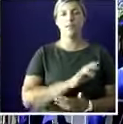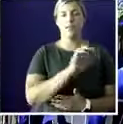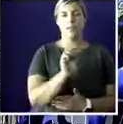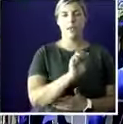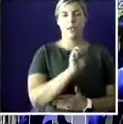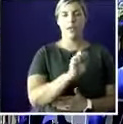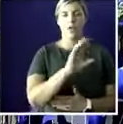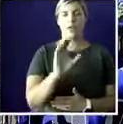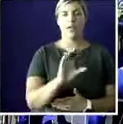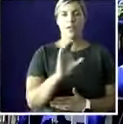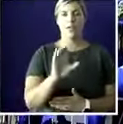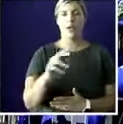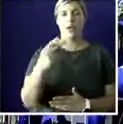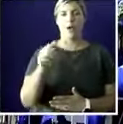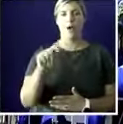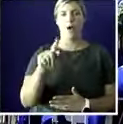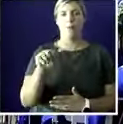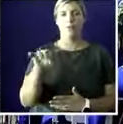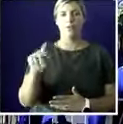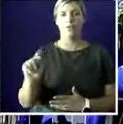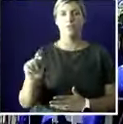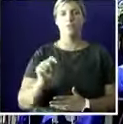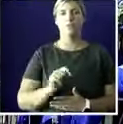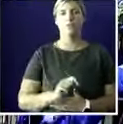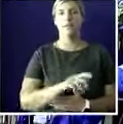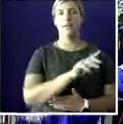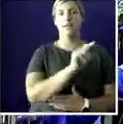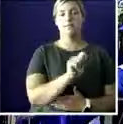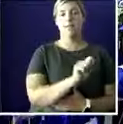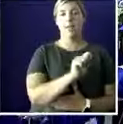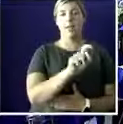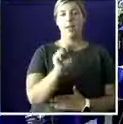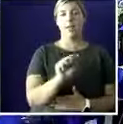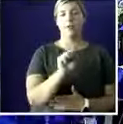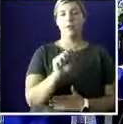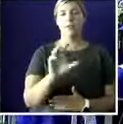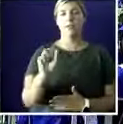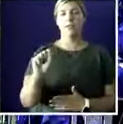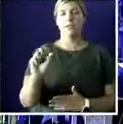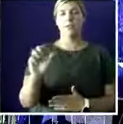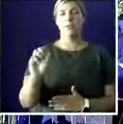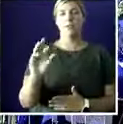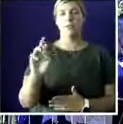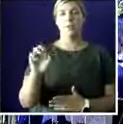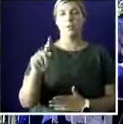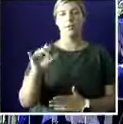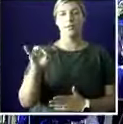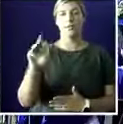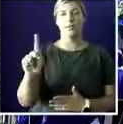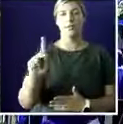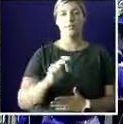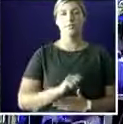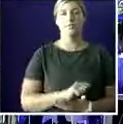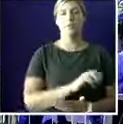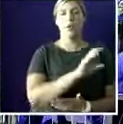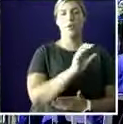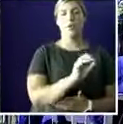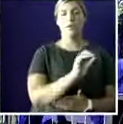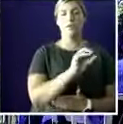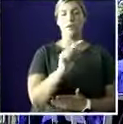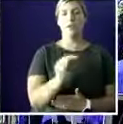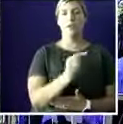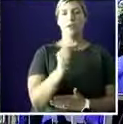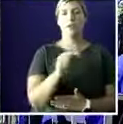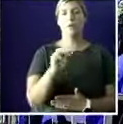Abigail Catherine Hallberg. Tate Abram Sidorsik. Olivia